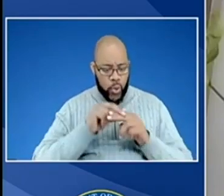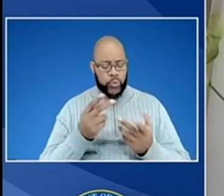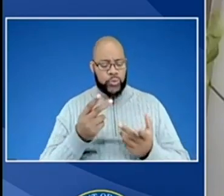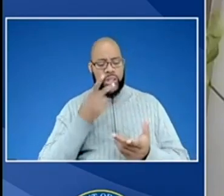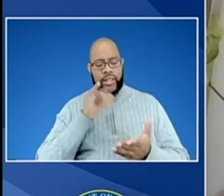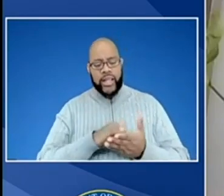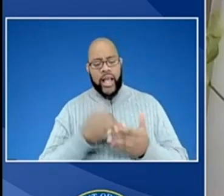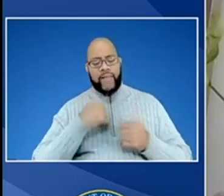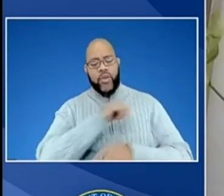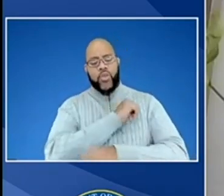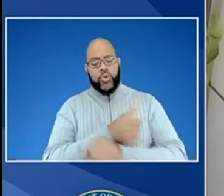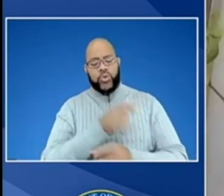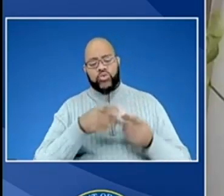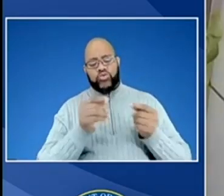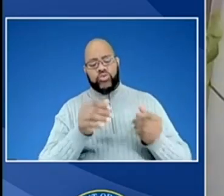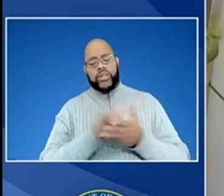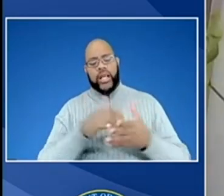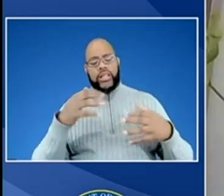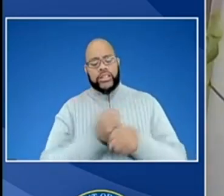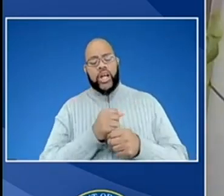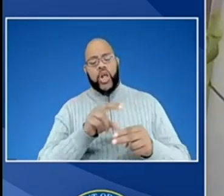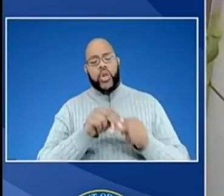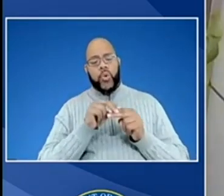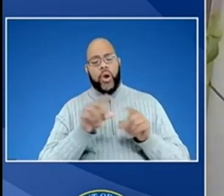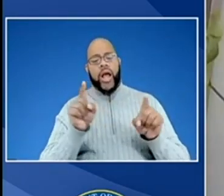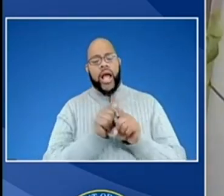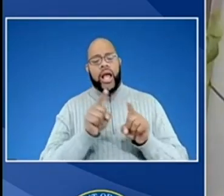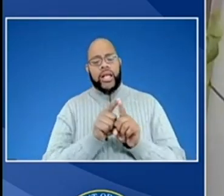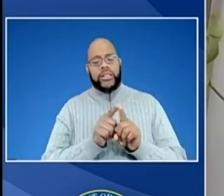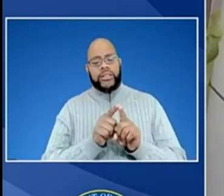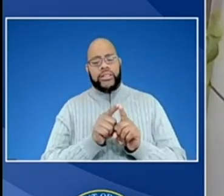the authority to treat the consolidation loan as a product of those